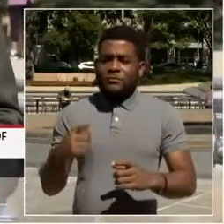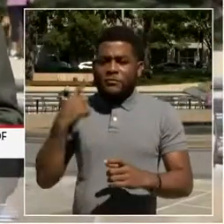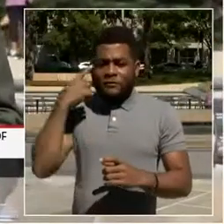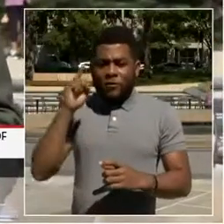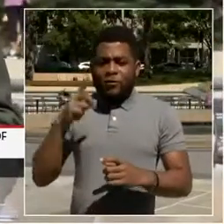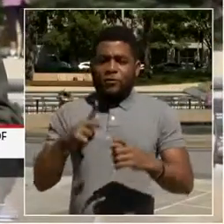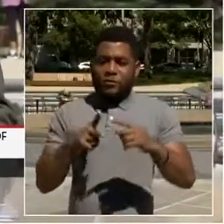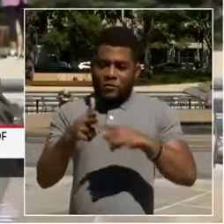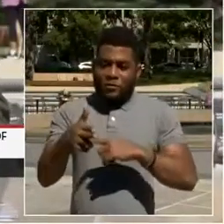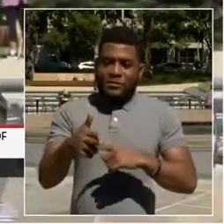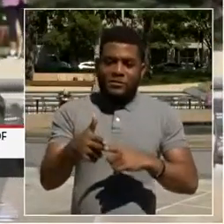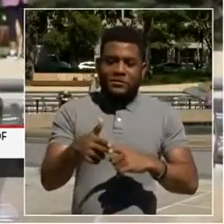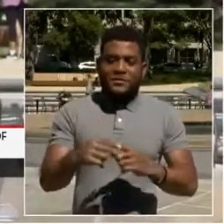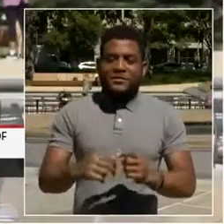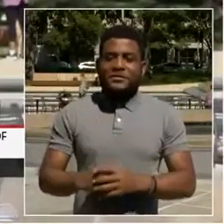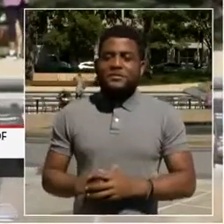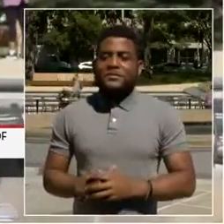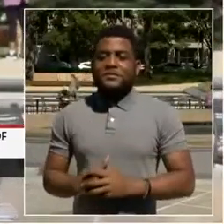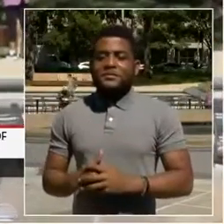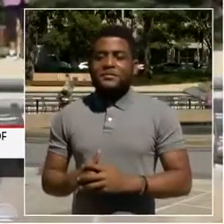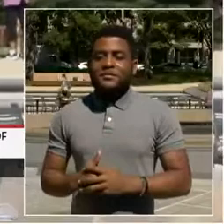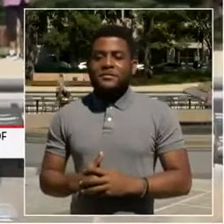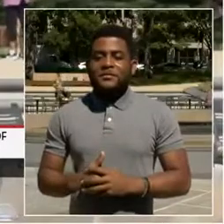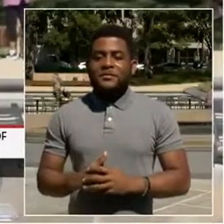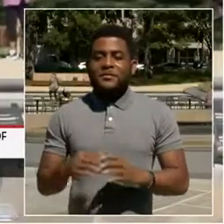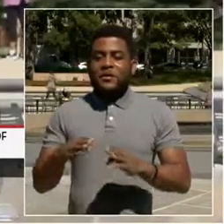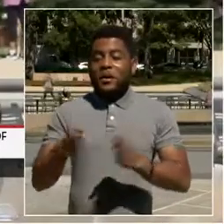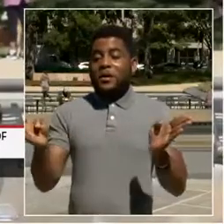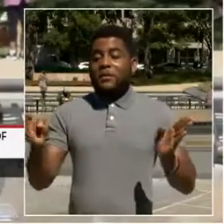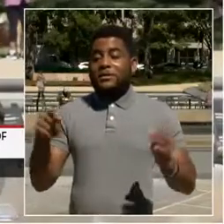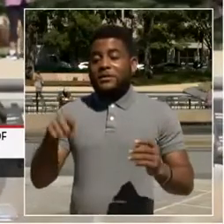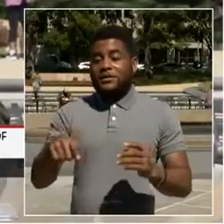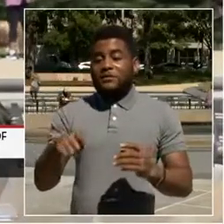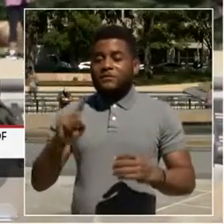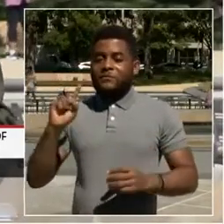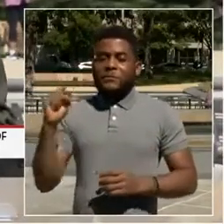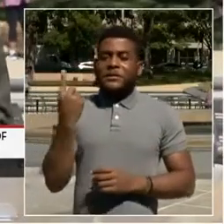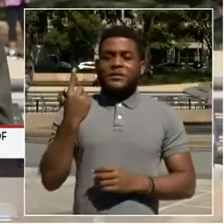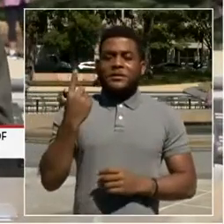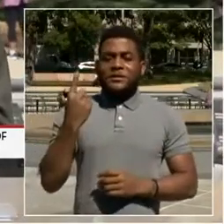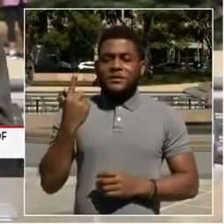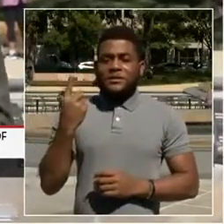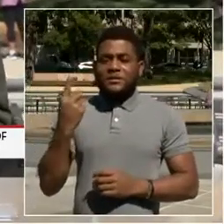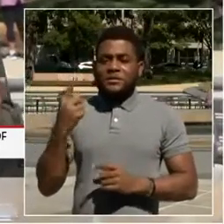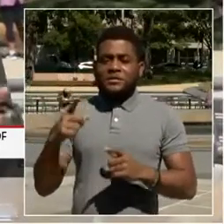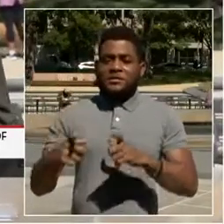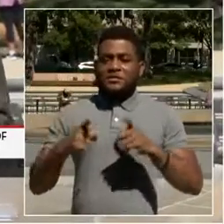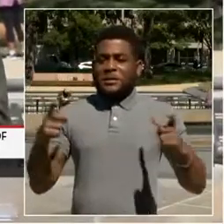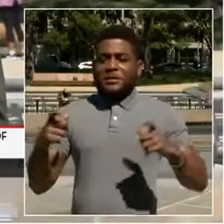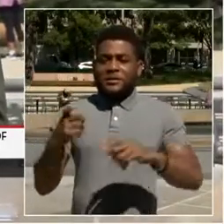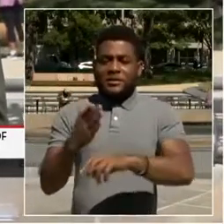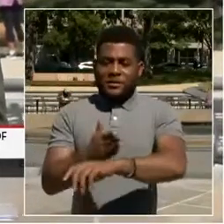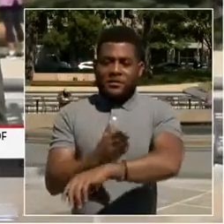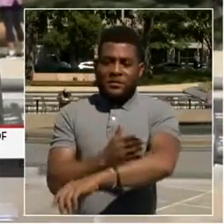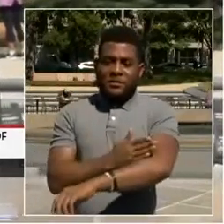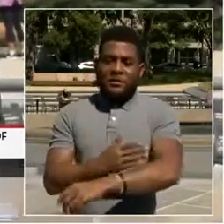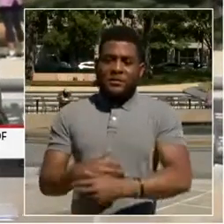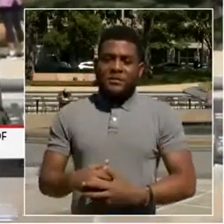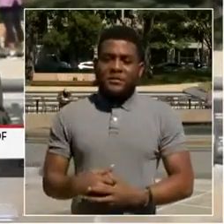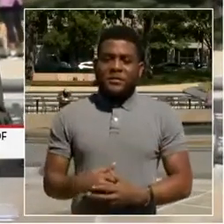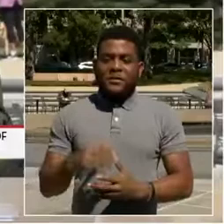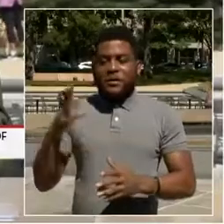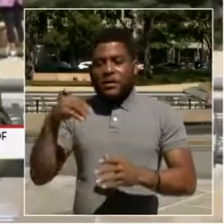Park, the first major work on the park in decades, through the cooperative efforts of the Mayor's Office,